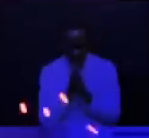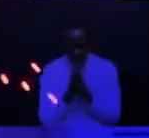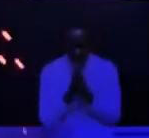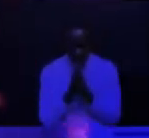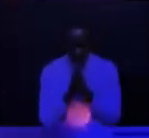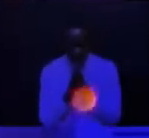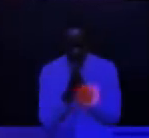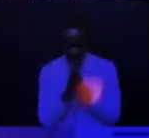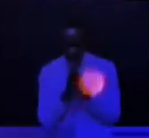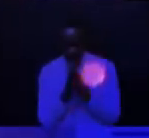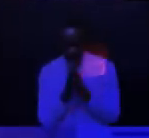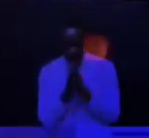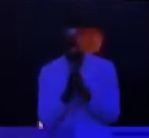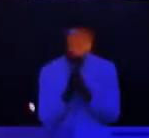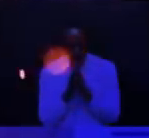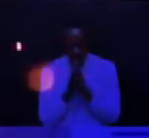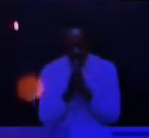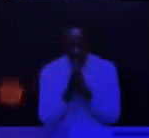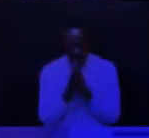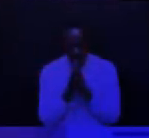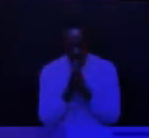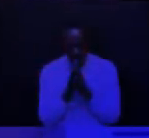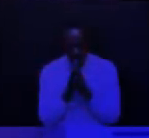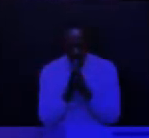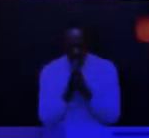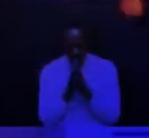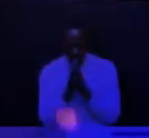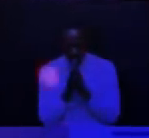the people.